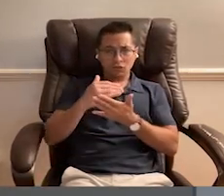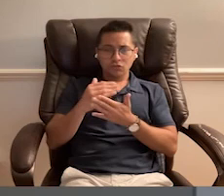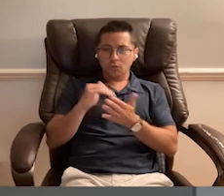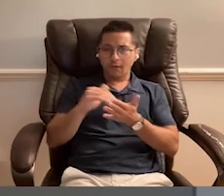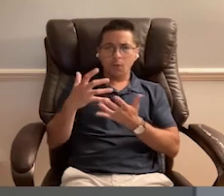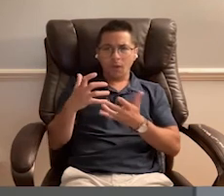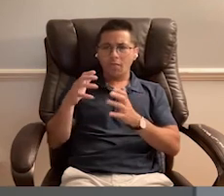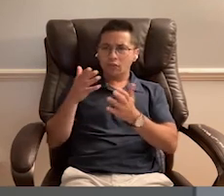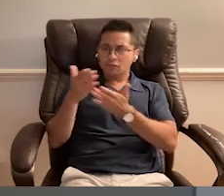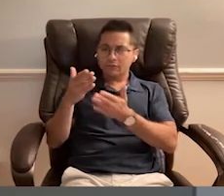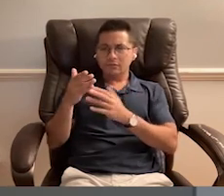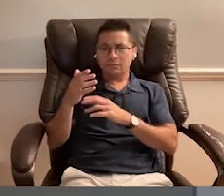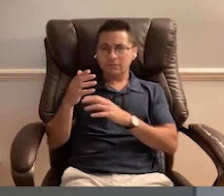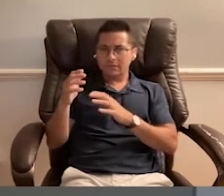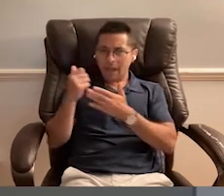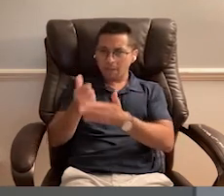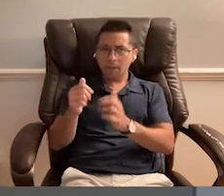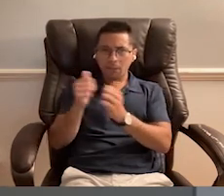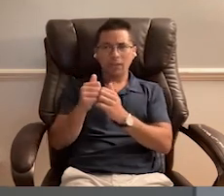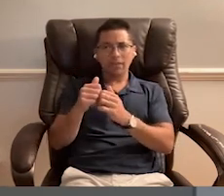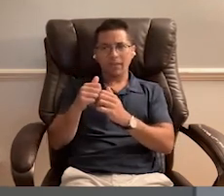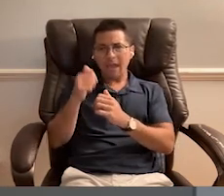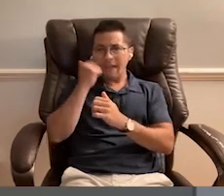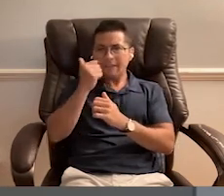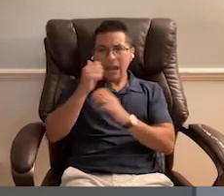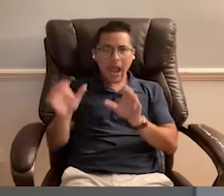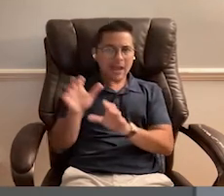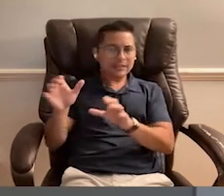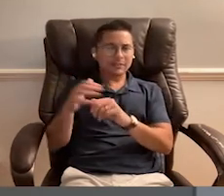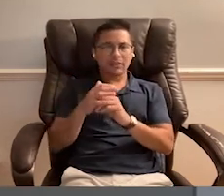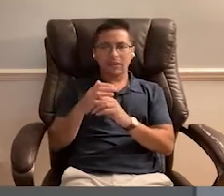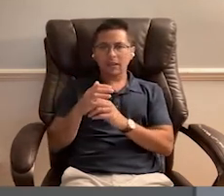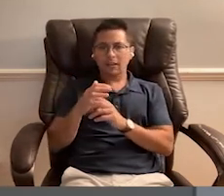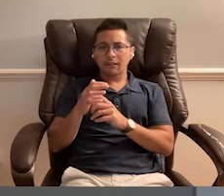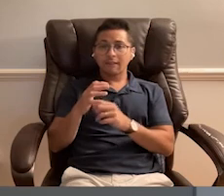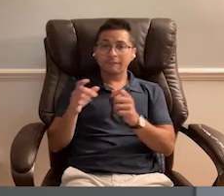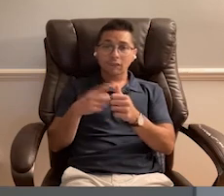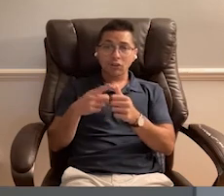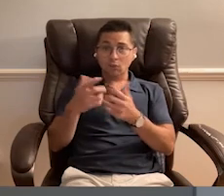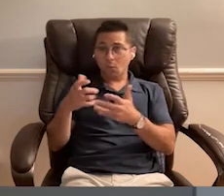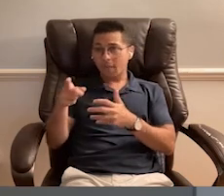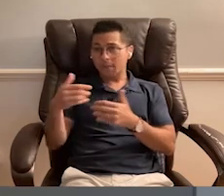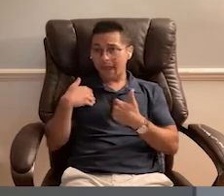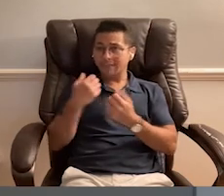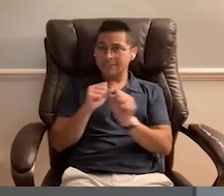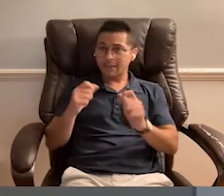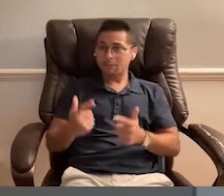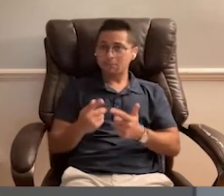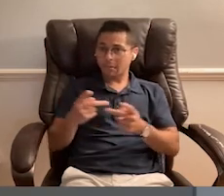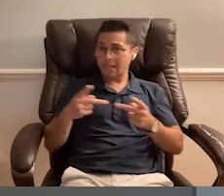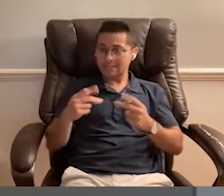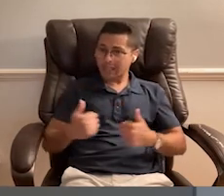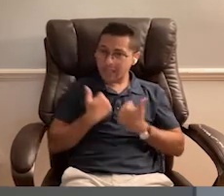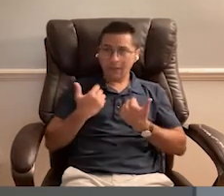individuals in the iBudget waiver, we want these services to be able to give them a meaningful day activity, whatever that looks like. And number one,